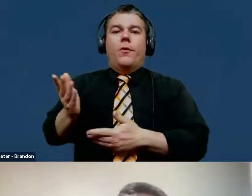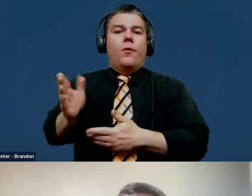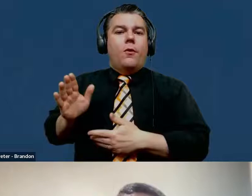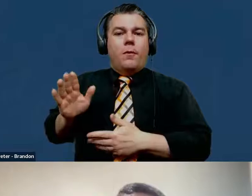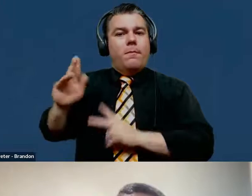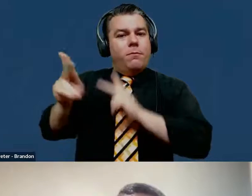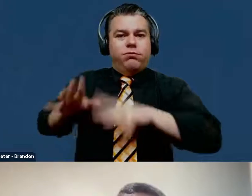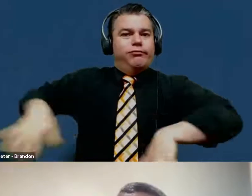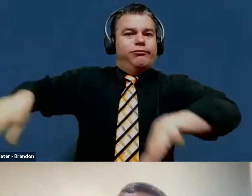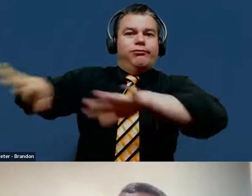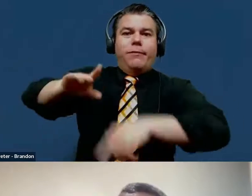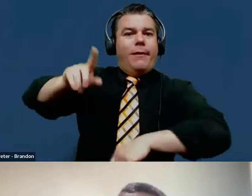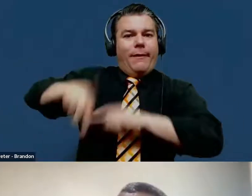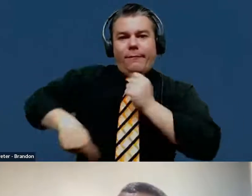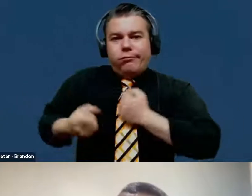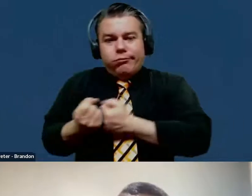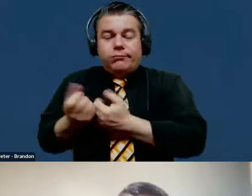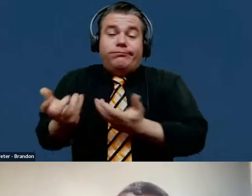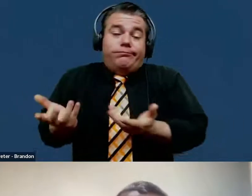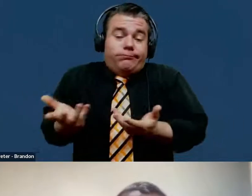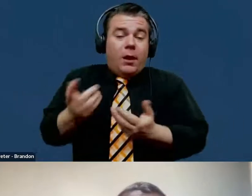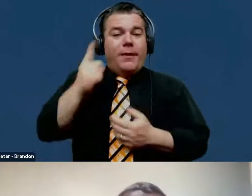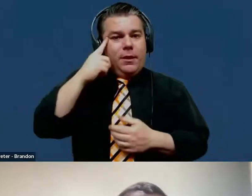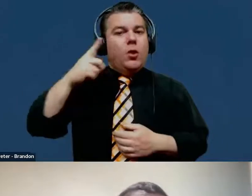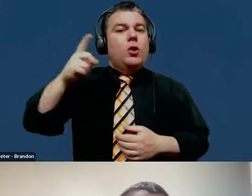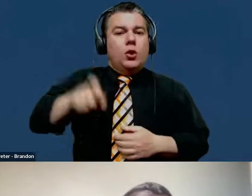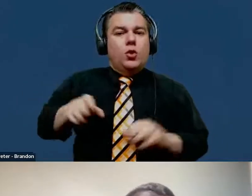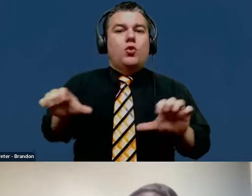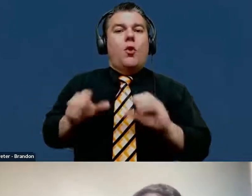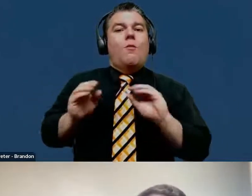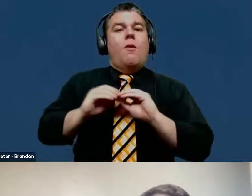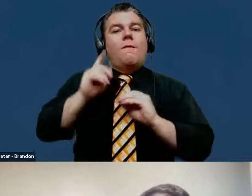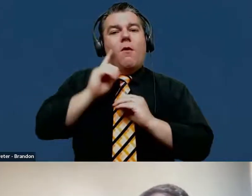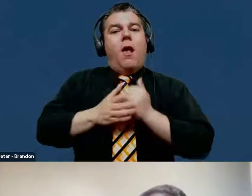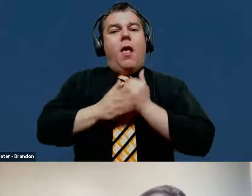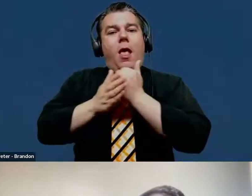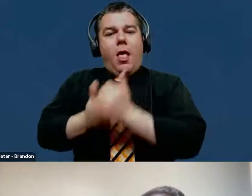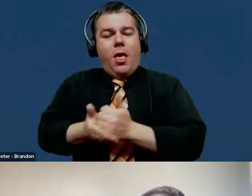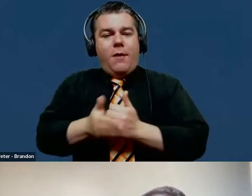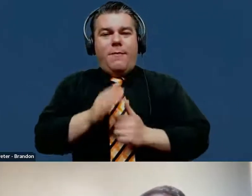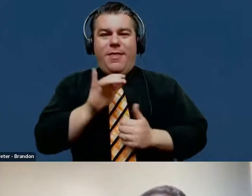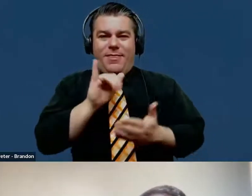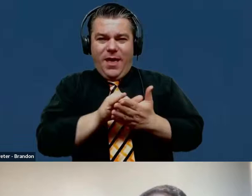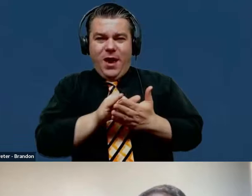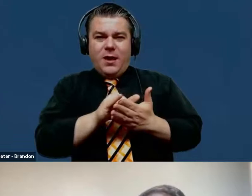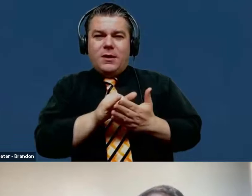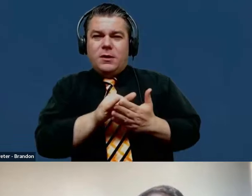society. And I think we need to do more to help translate the